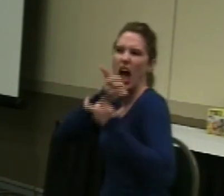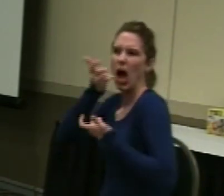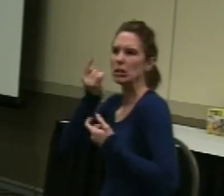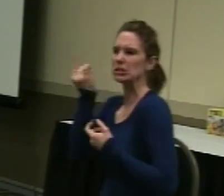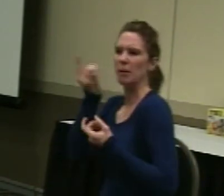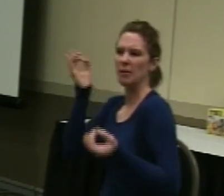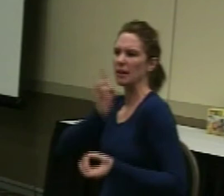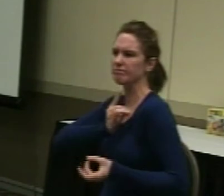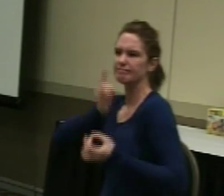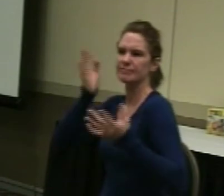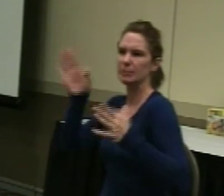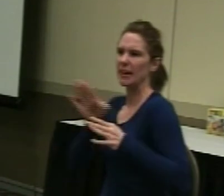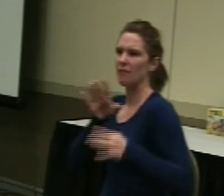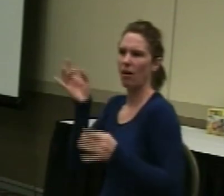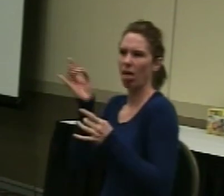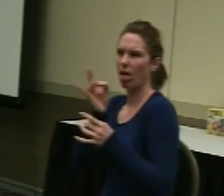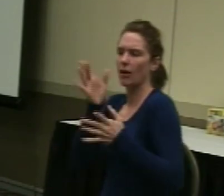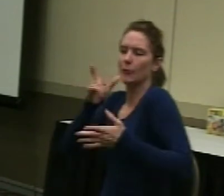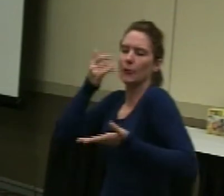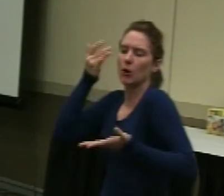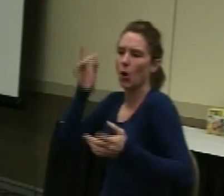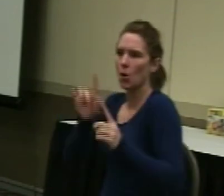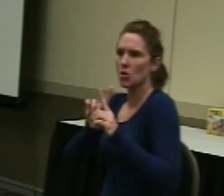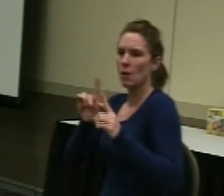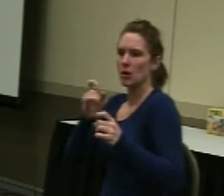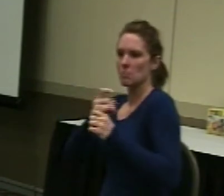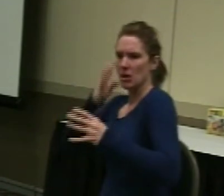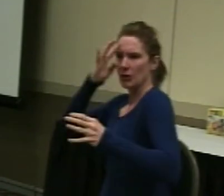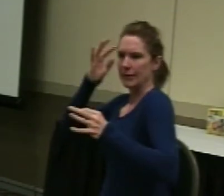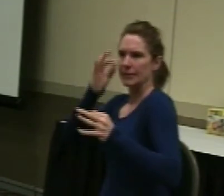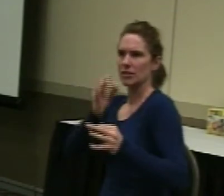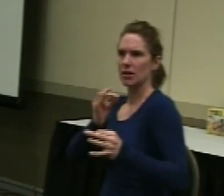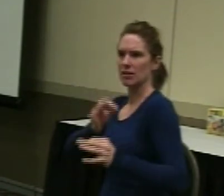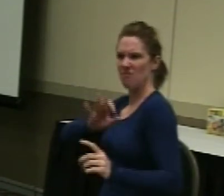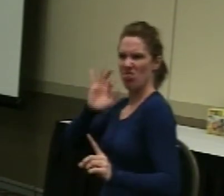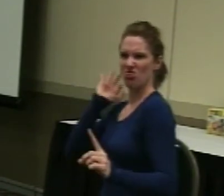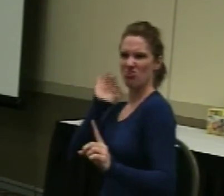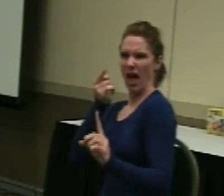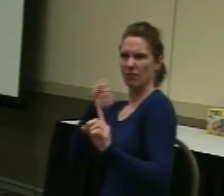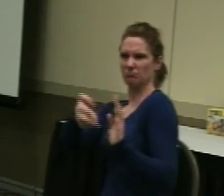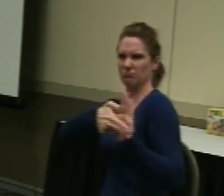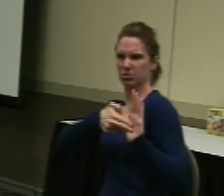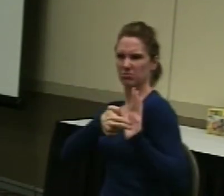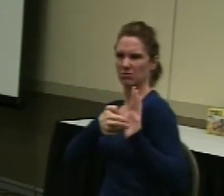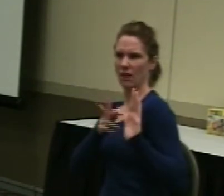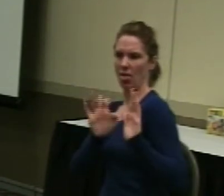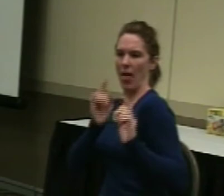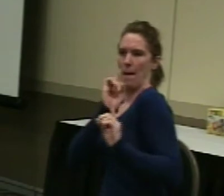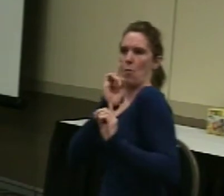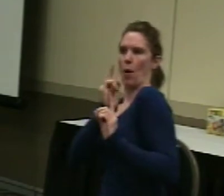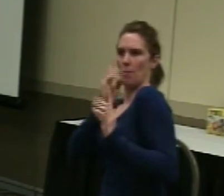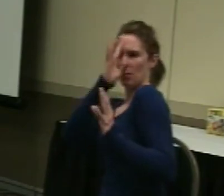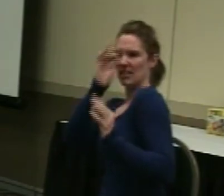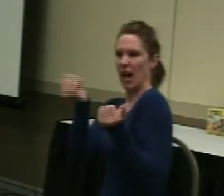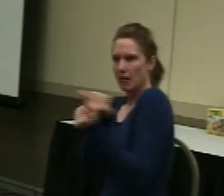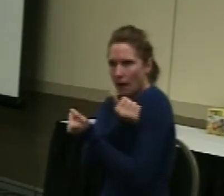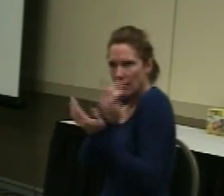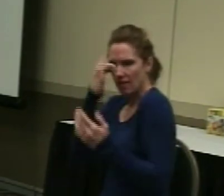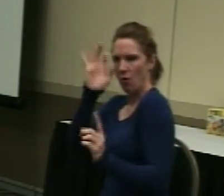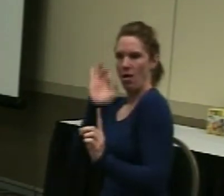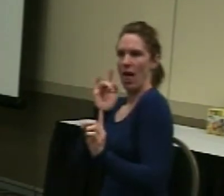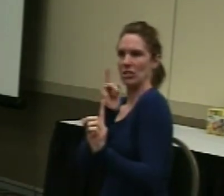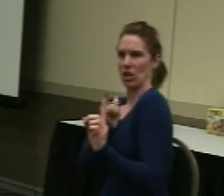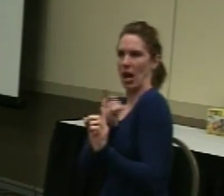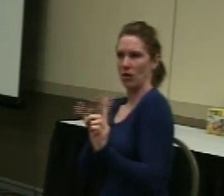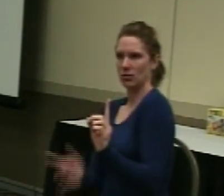who knows what she did in the hallway, and you make your program decision based on one moment, so may